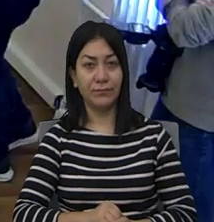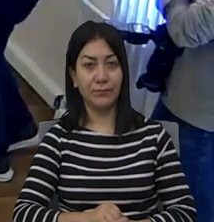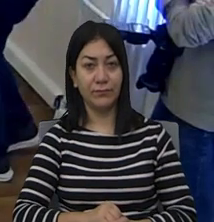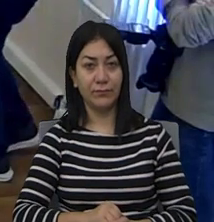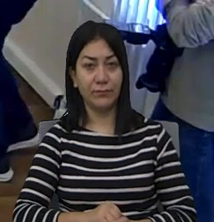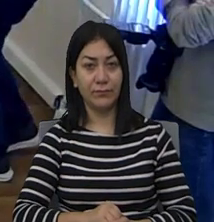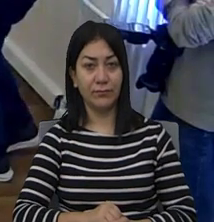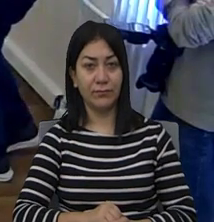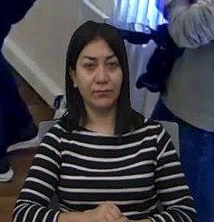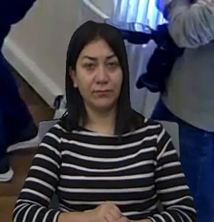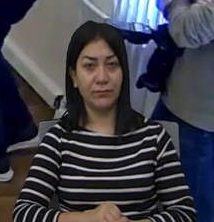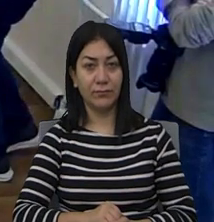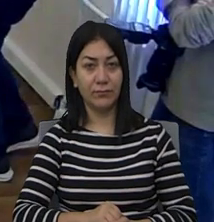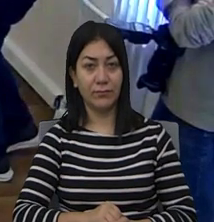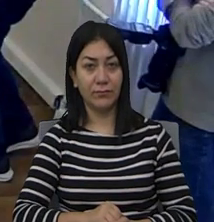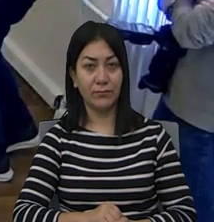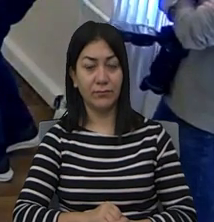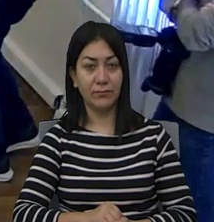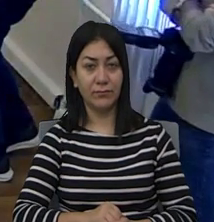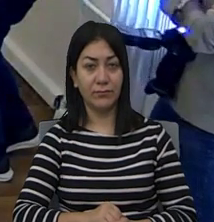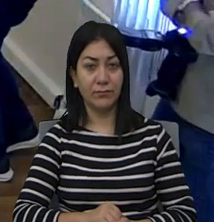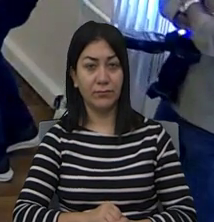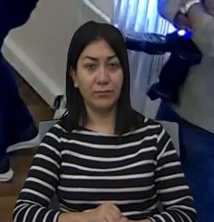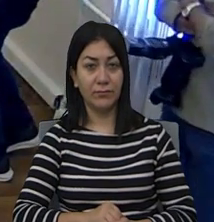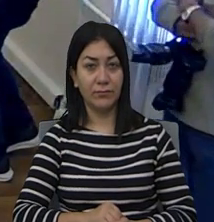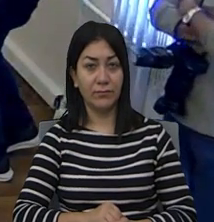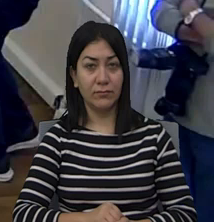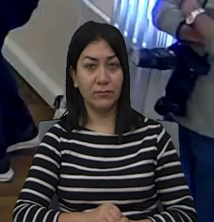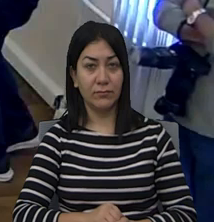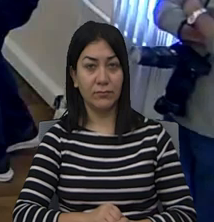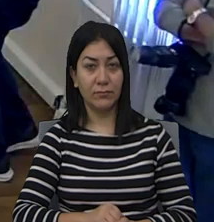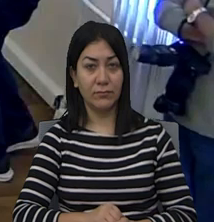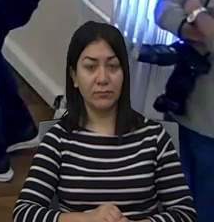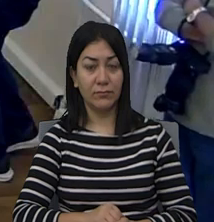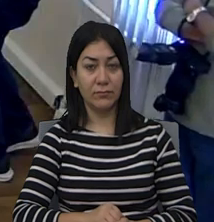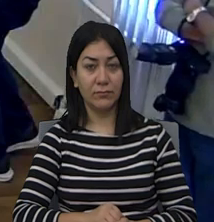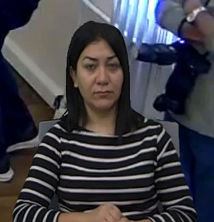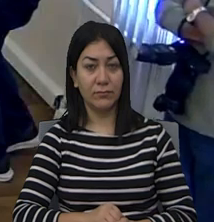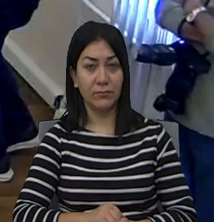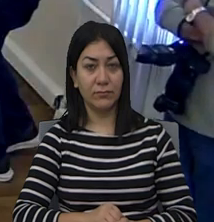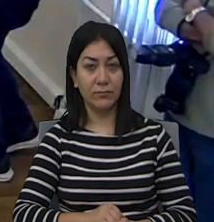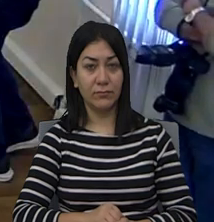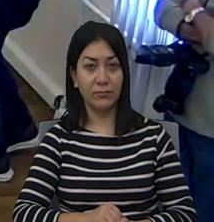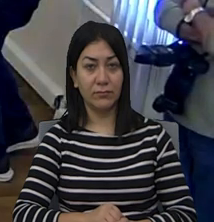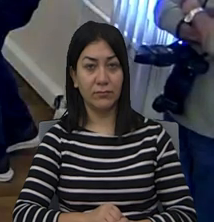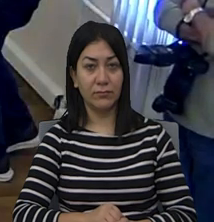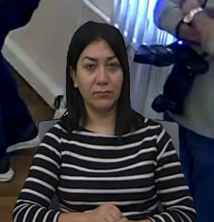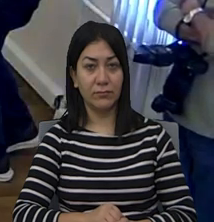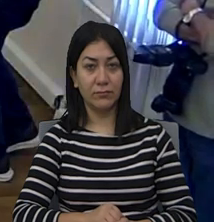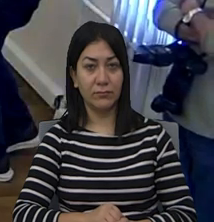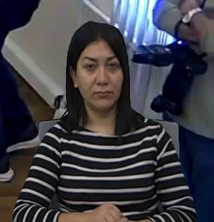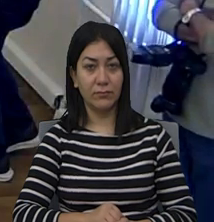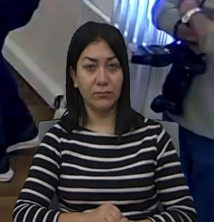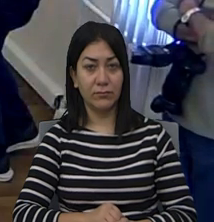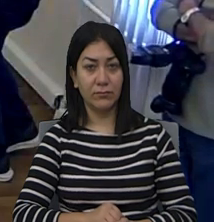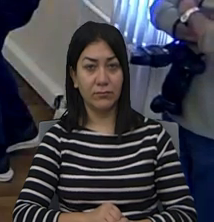Well, as the project was already outlined, I would only like to once again extend my deepest gratitude for